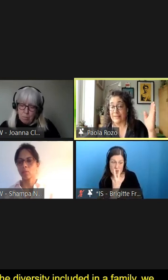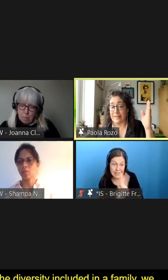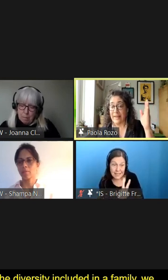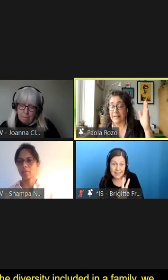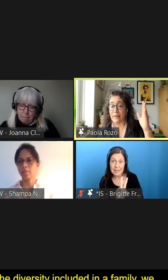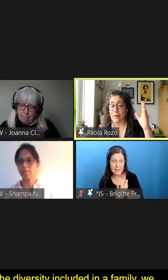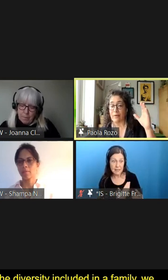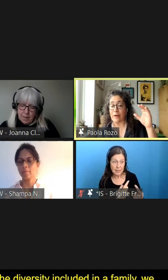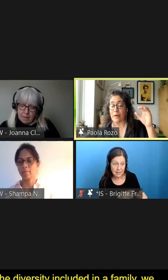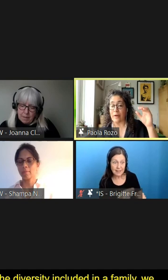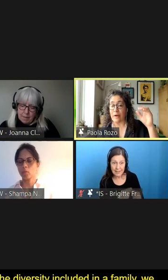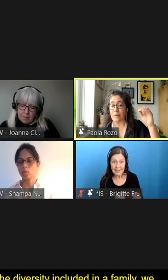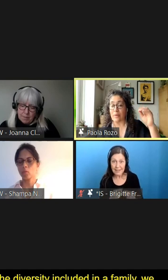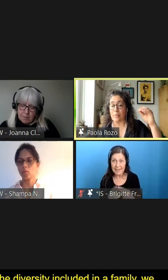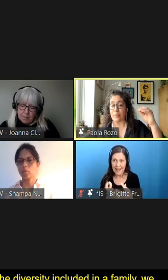as I said,